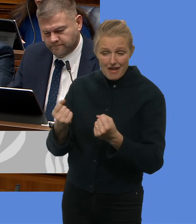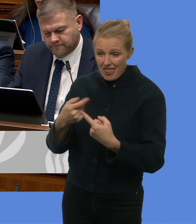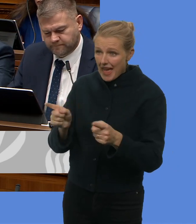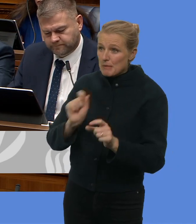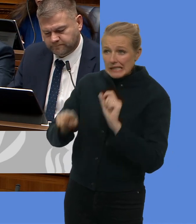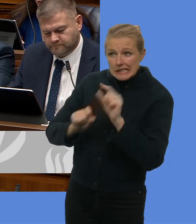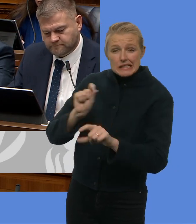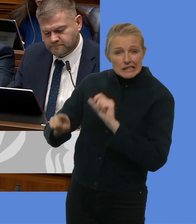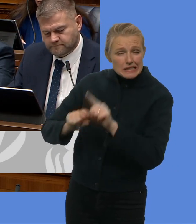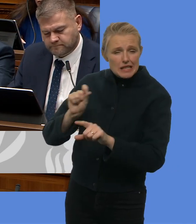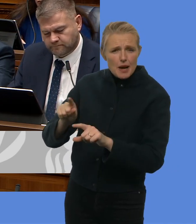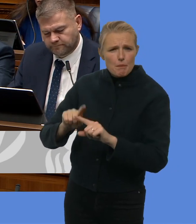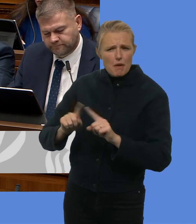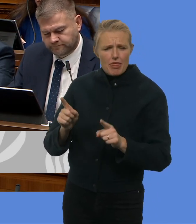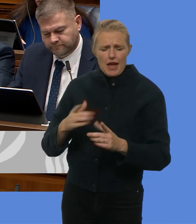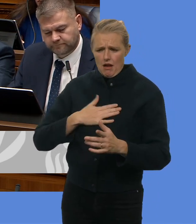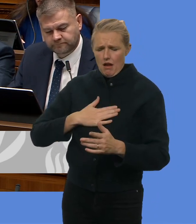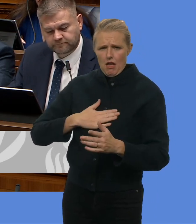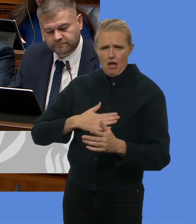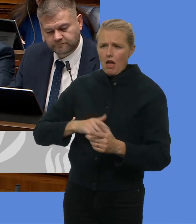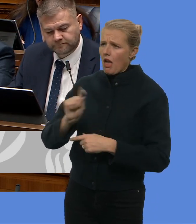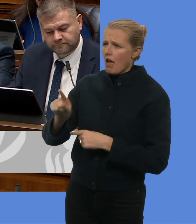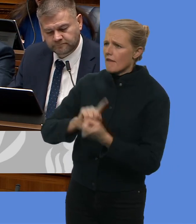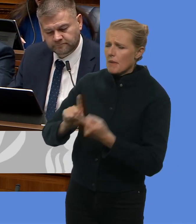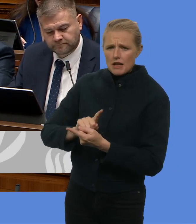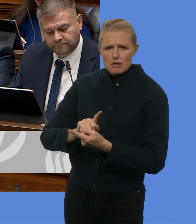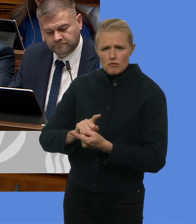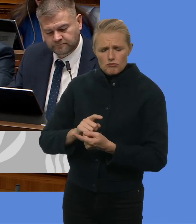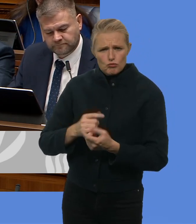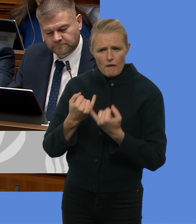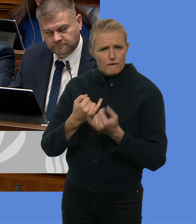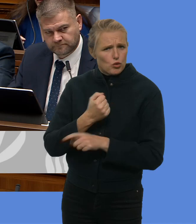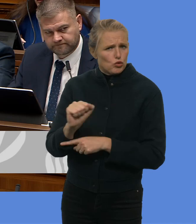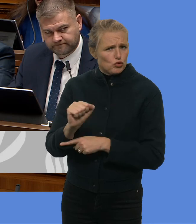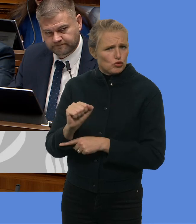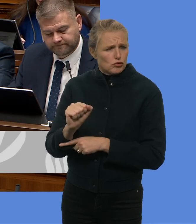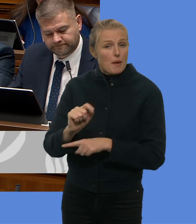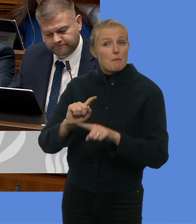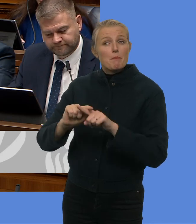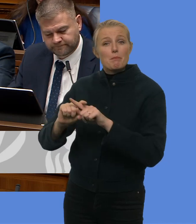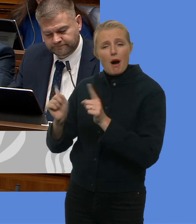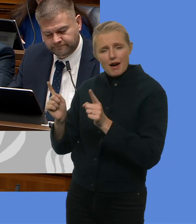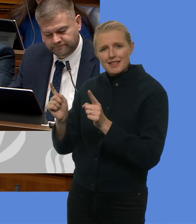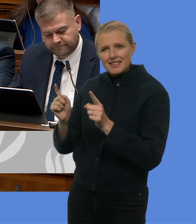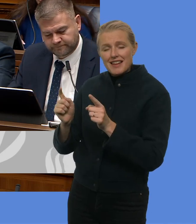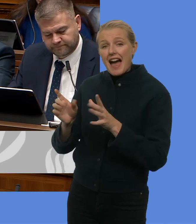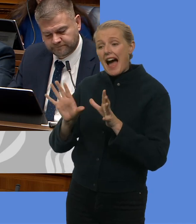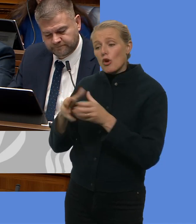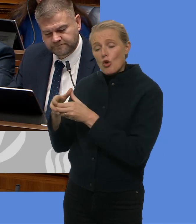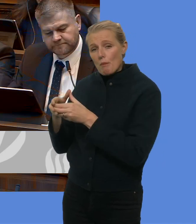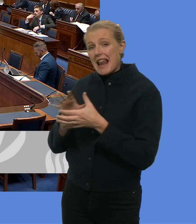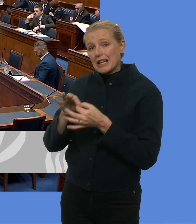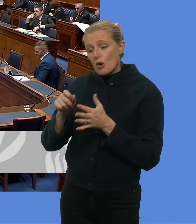who are startled to see you decline meetings with them but accept meetings with an umbrella group linked to paramilitary